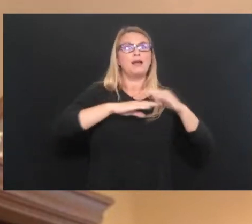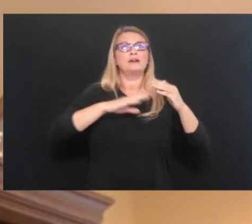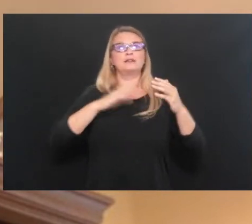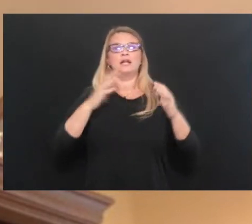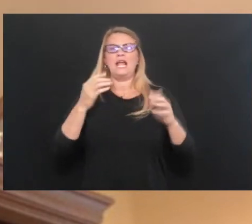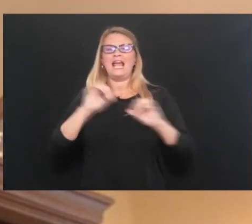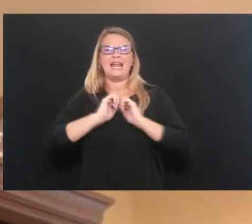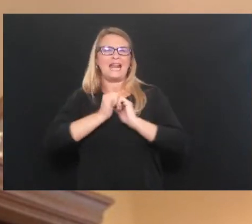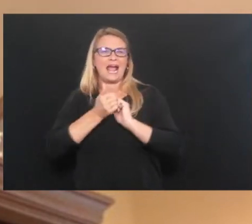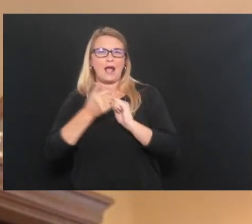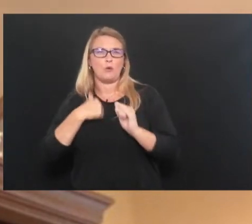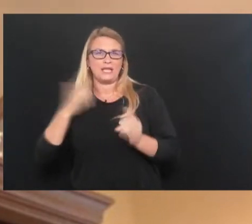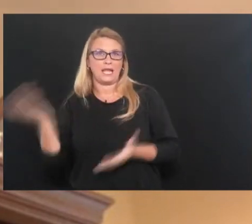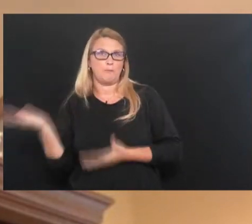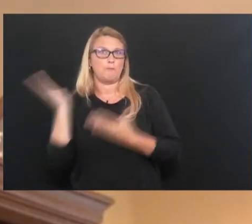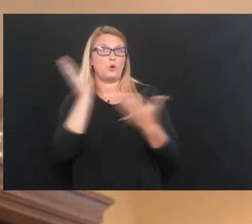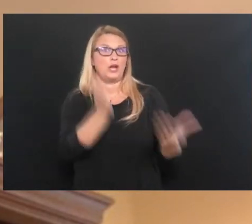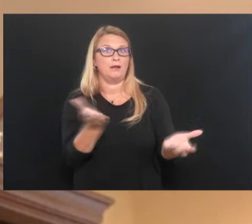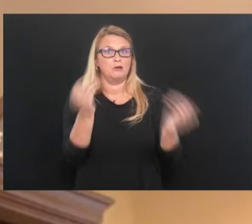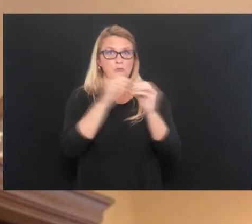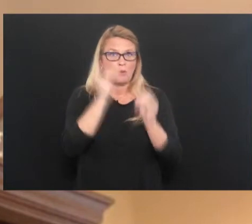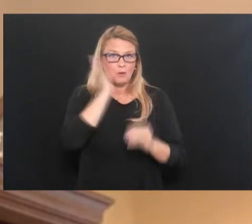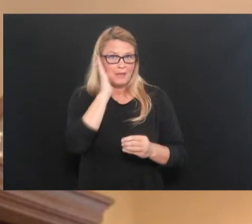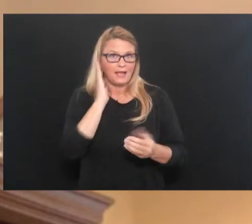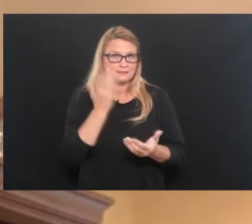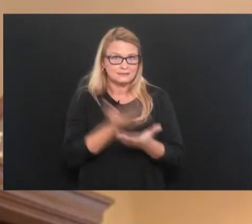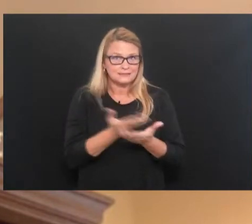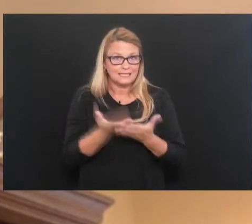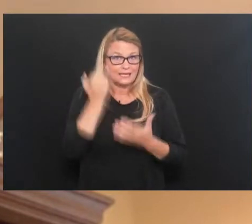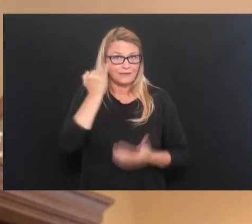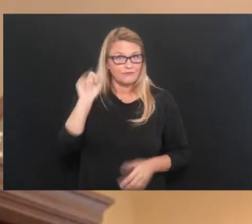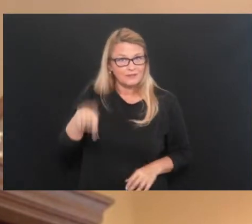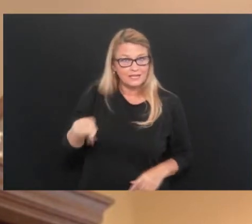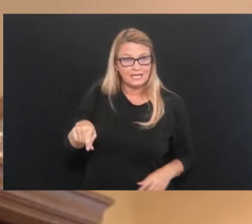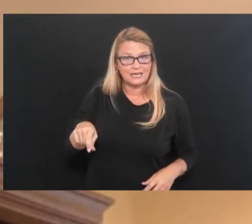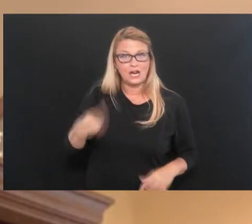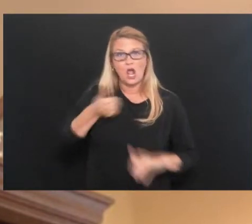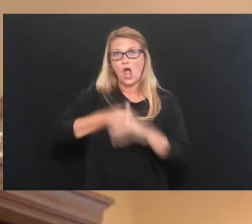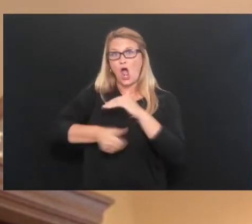on additional capacity under the Secretary's